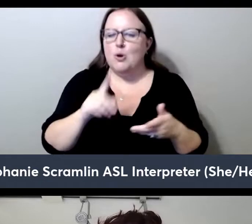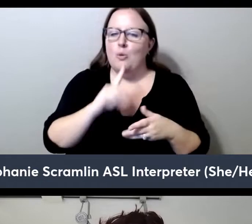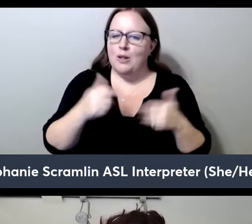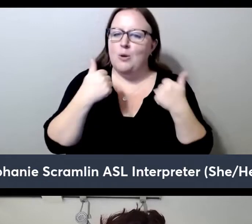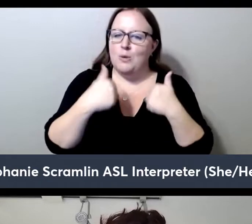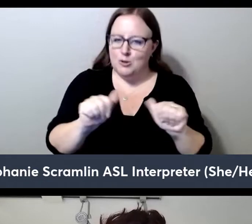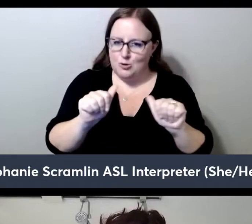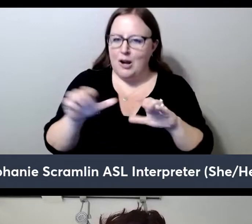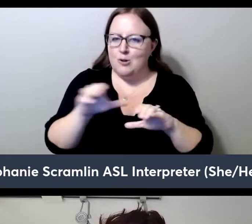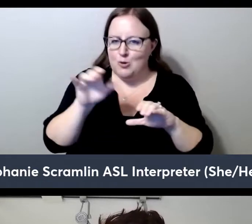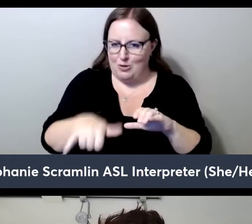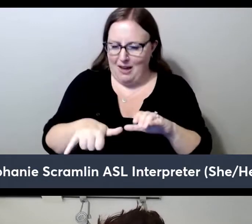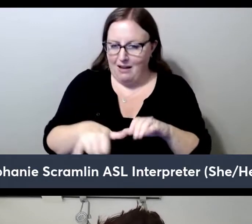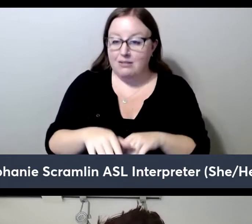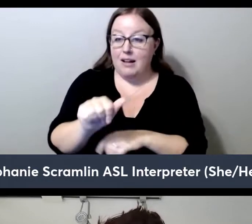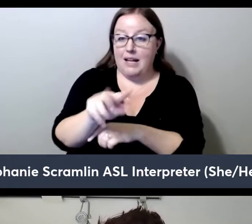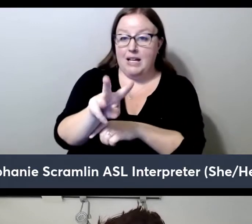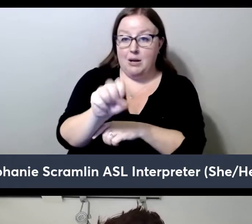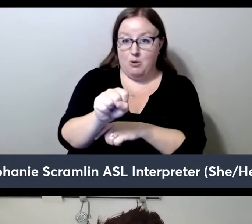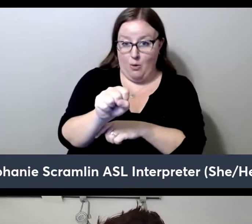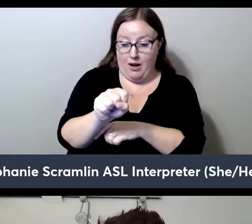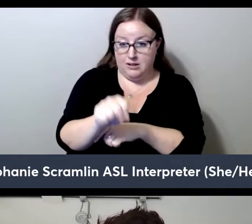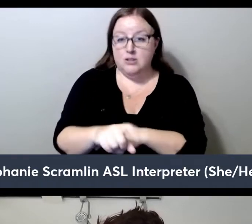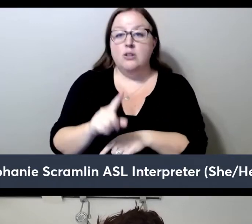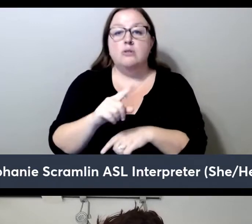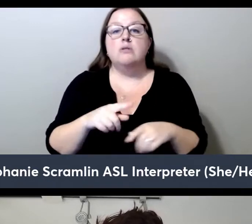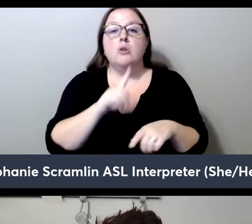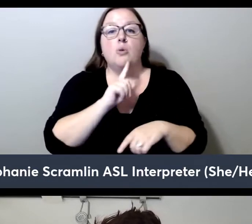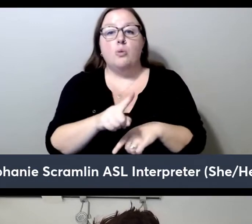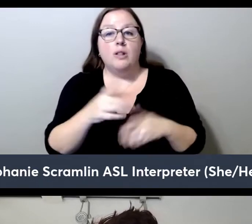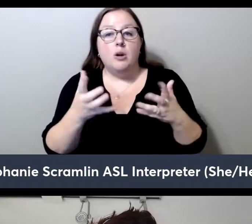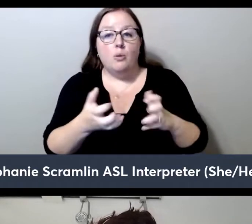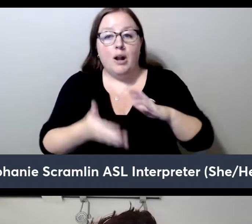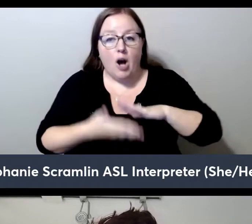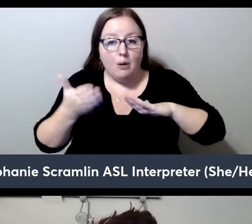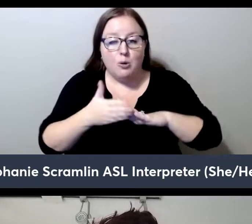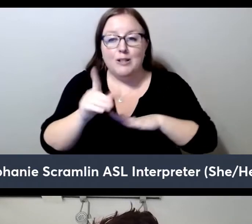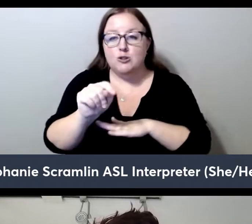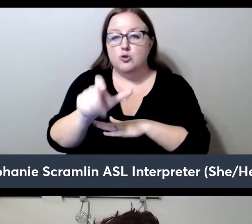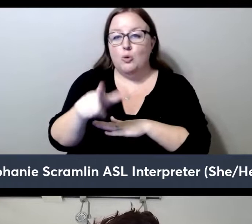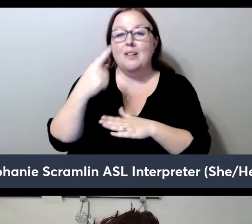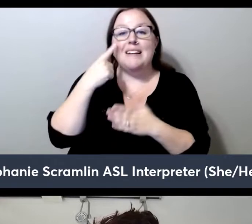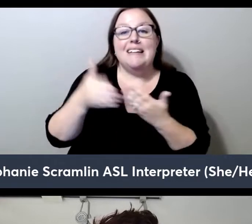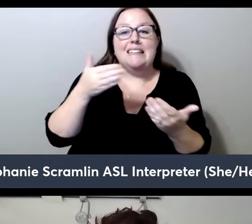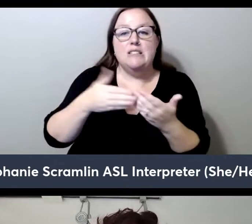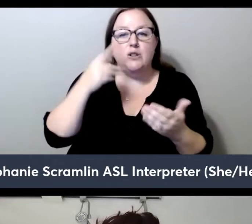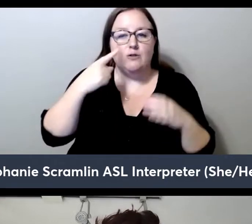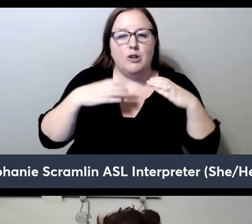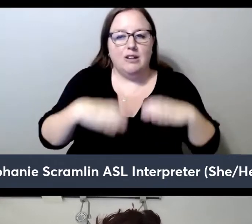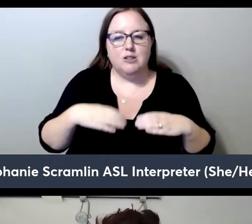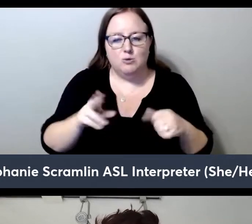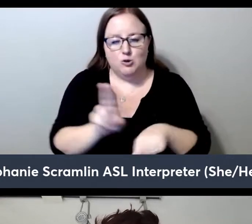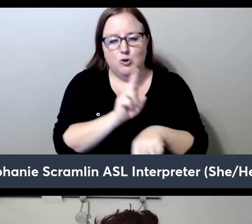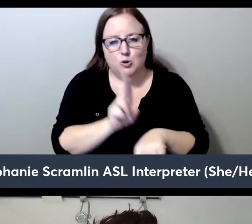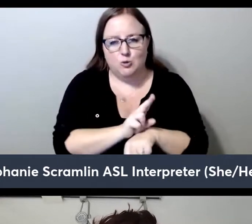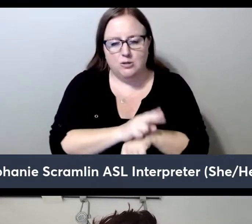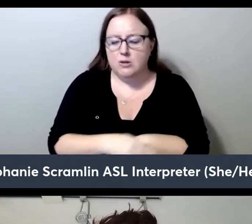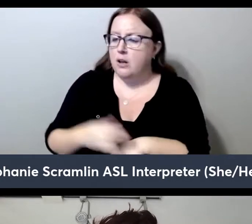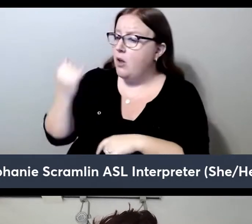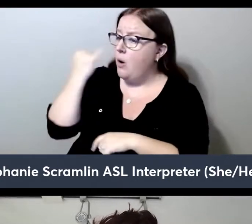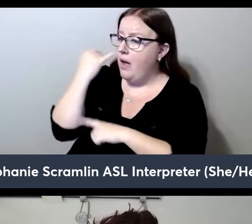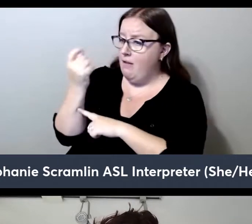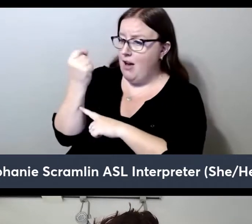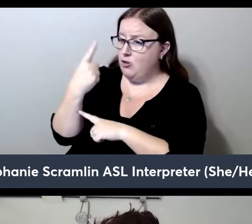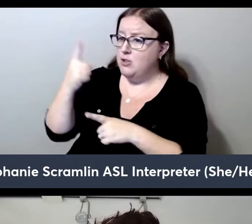try to make AWS through our governance and cloud operations tool easier for customers to consume. so if I understand